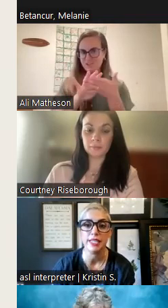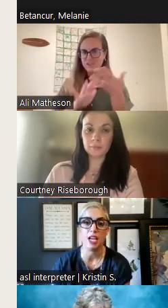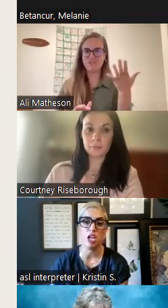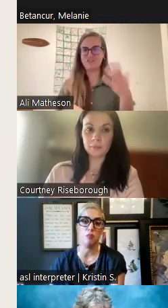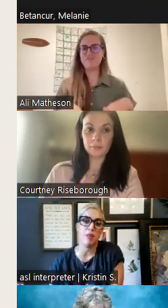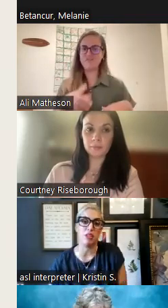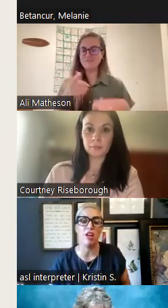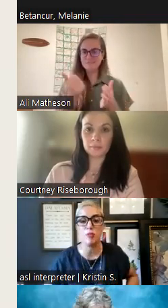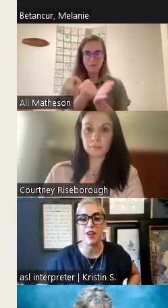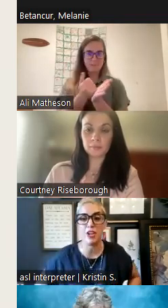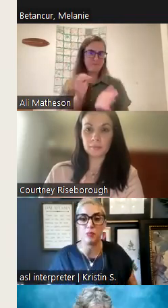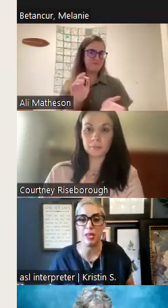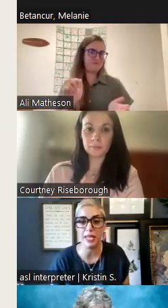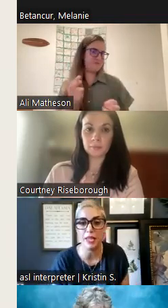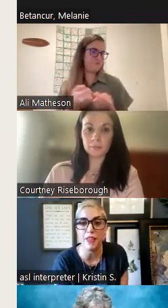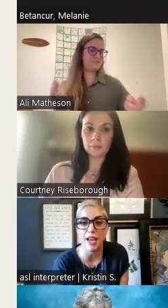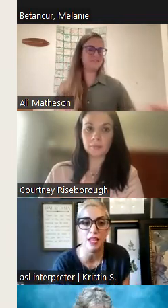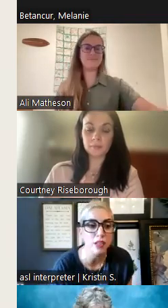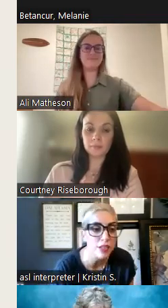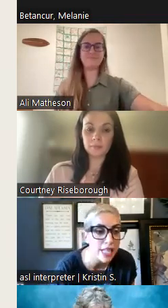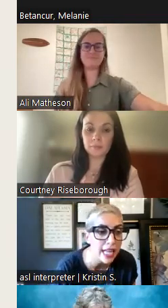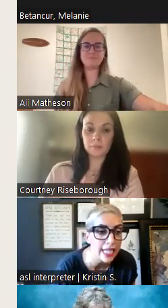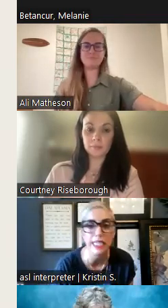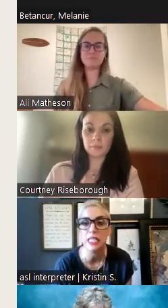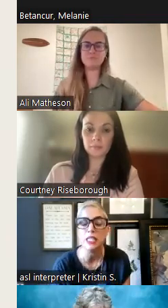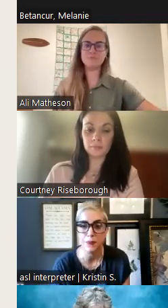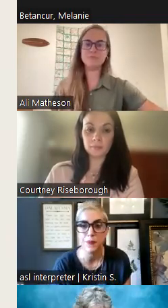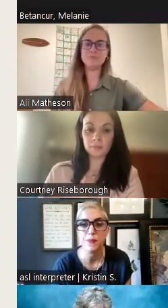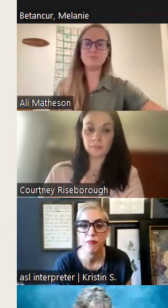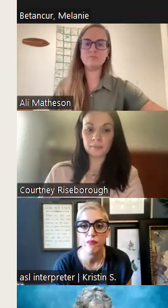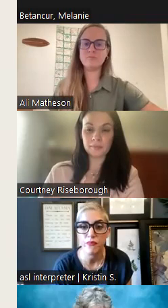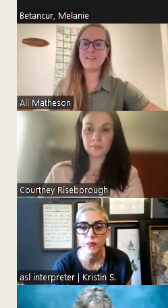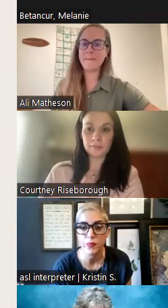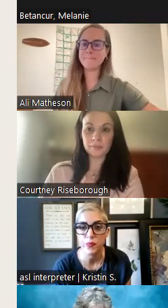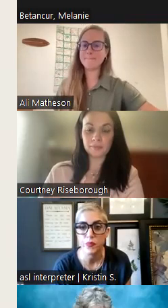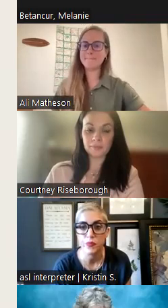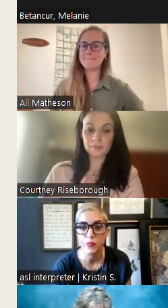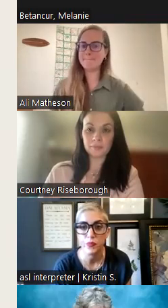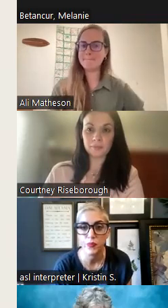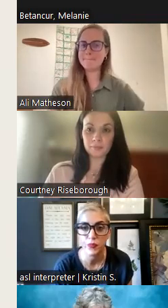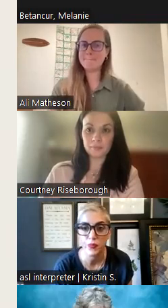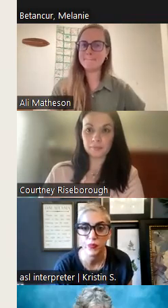technology, some mental health providers maybe that sign.